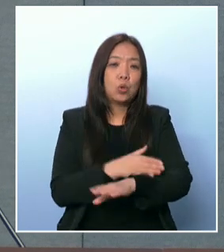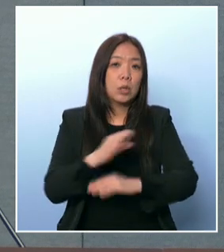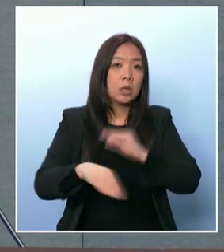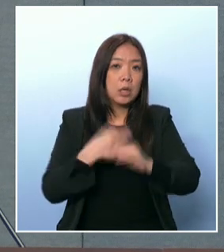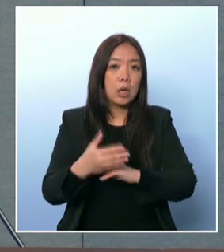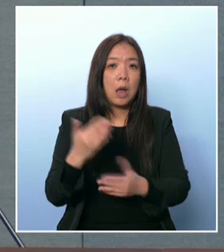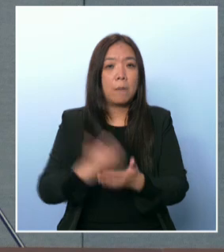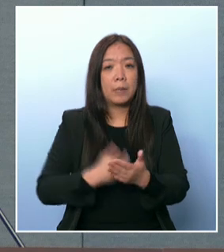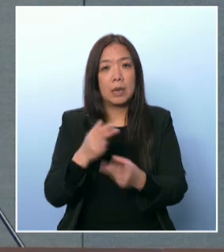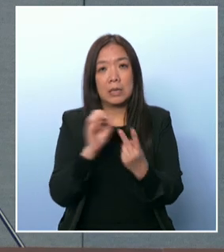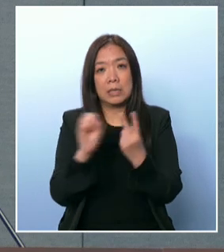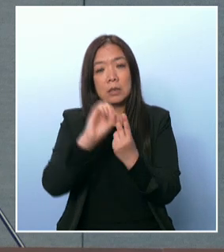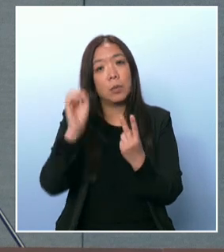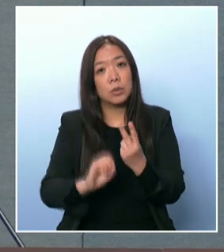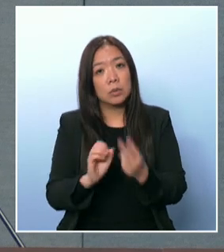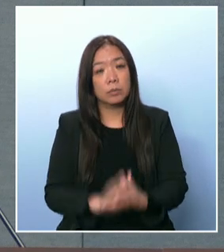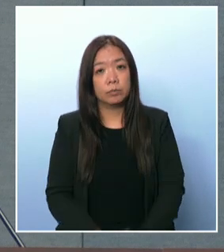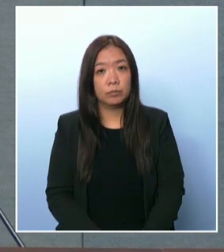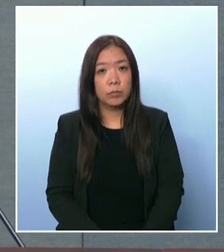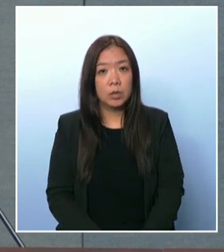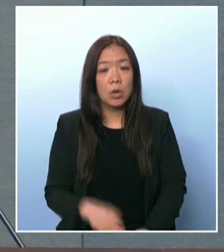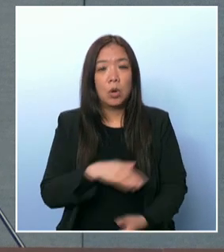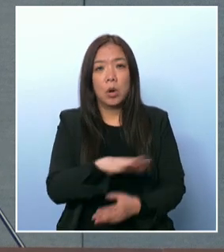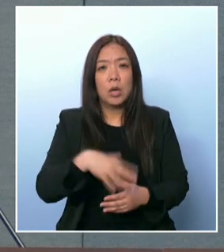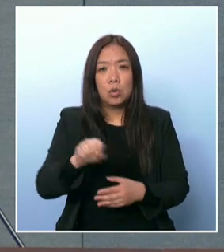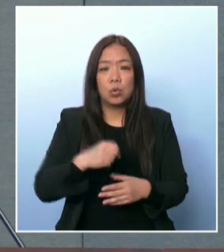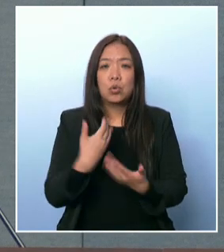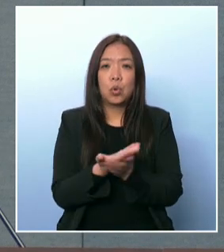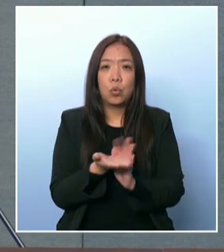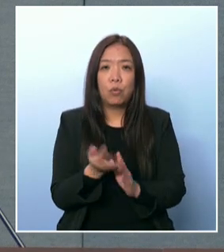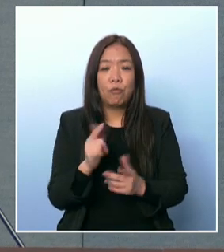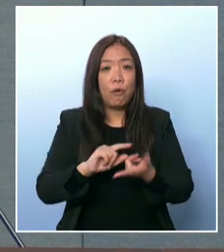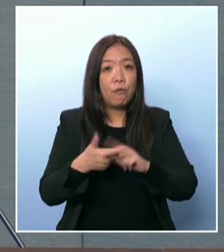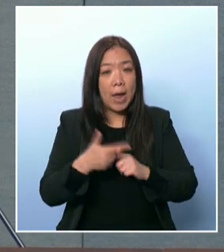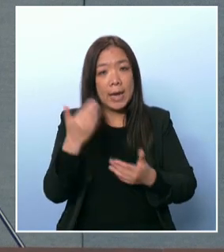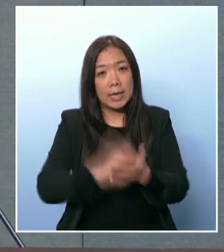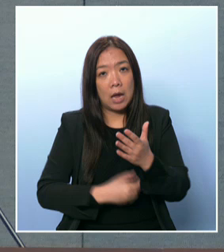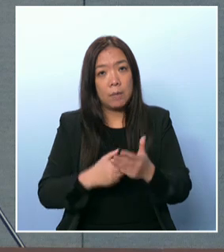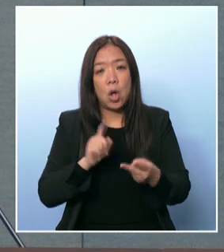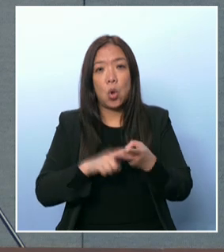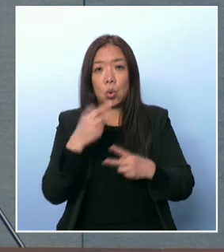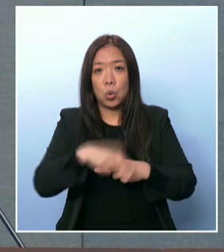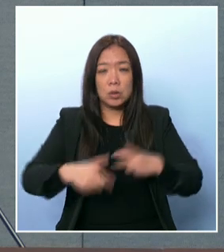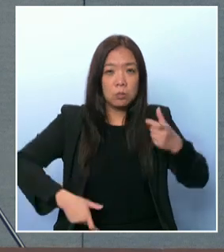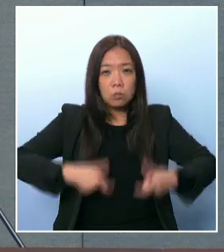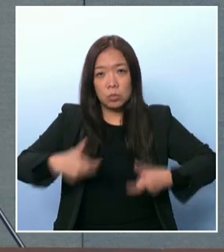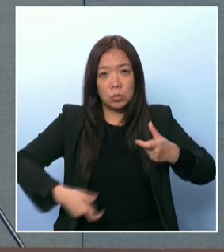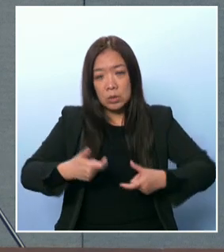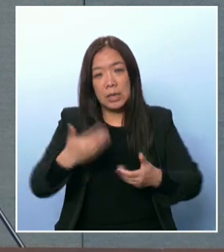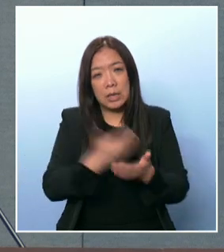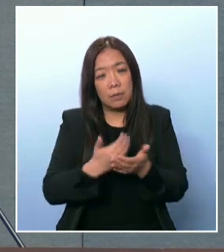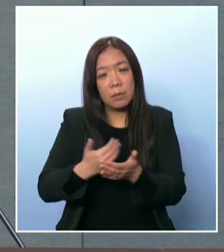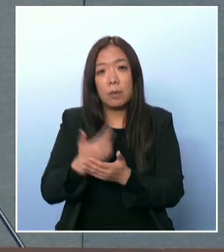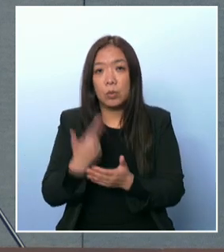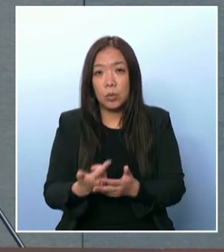For the Wang Shouhang project, we adopted the MIC model, but this time, our price tag is even 20% cheaper than that